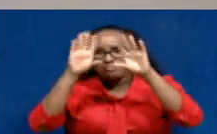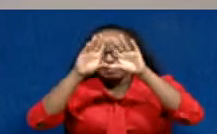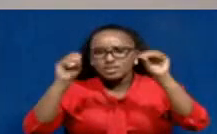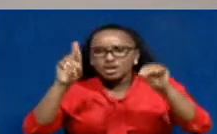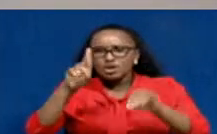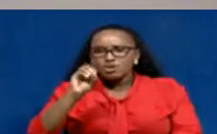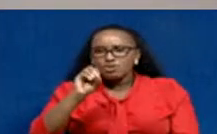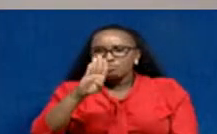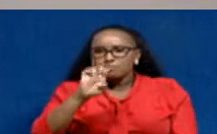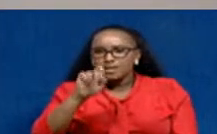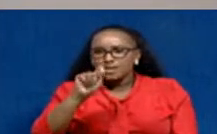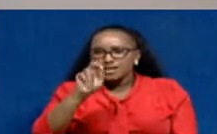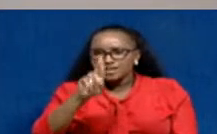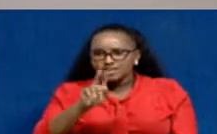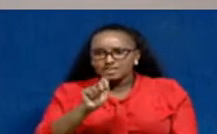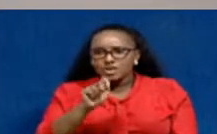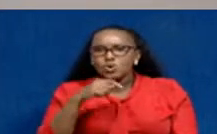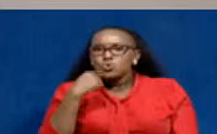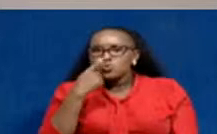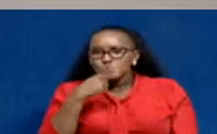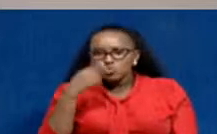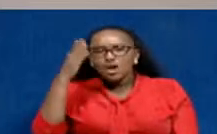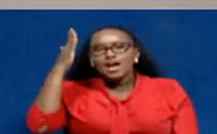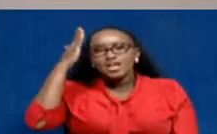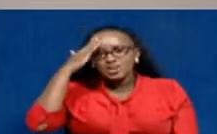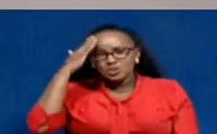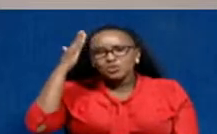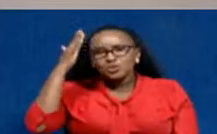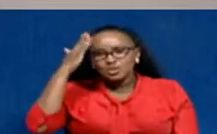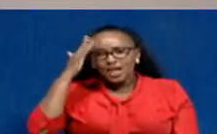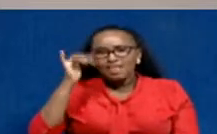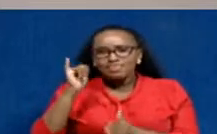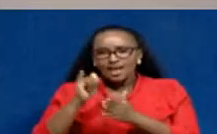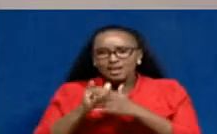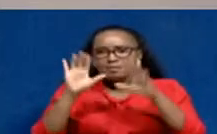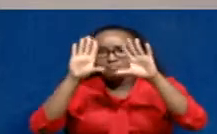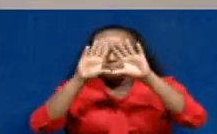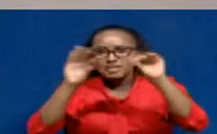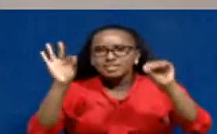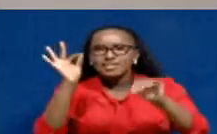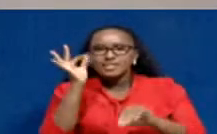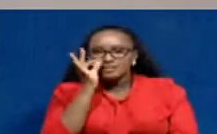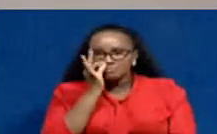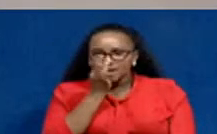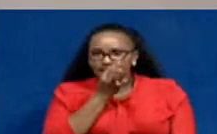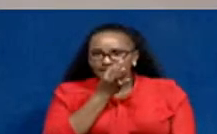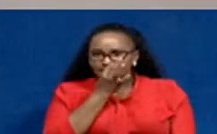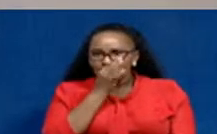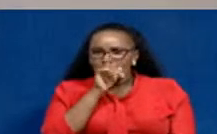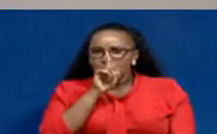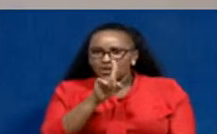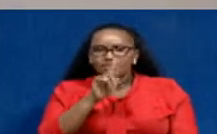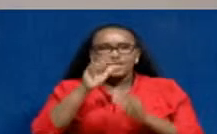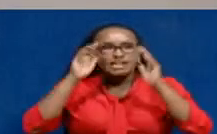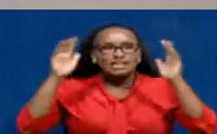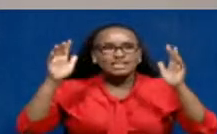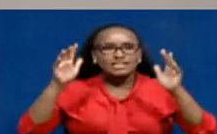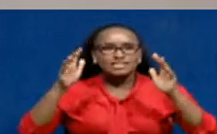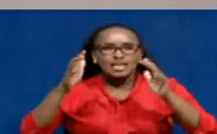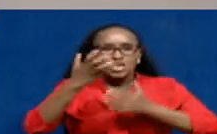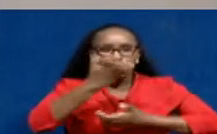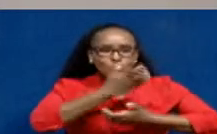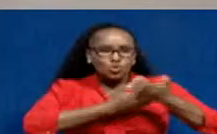Robert McNamara, who noted that President Kibaki was one of the greatest